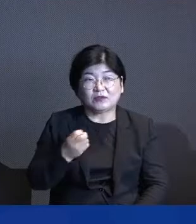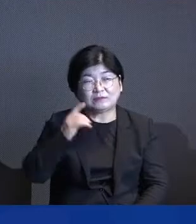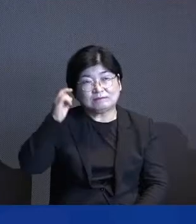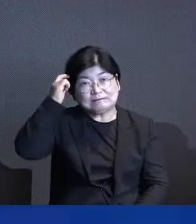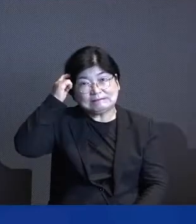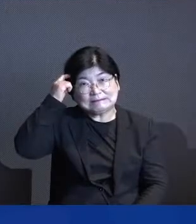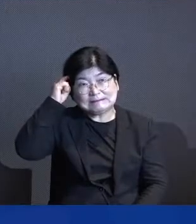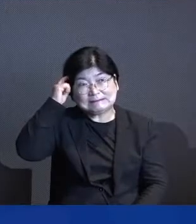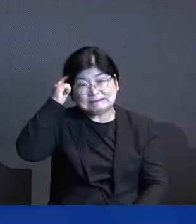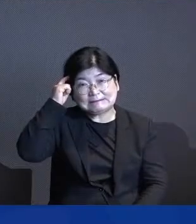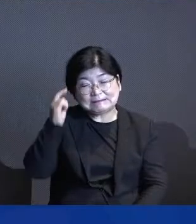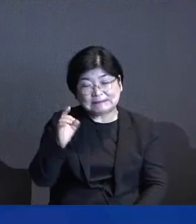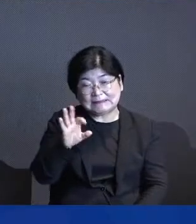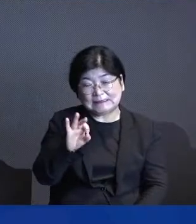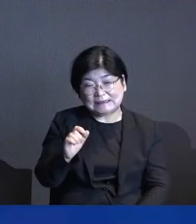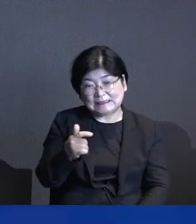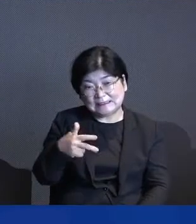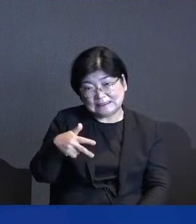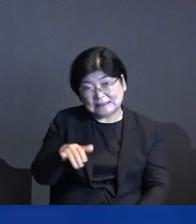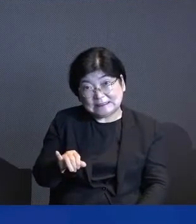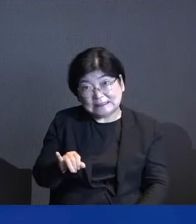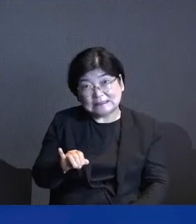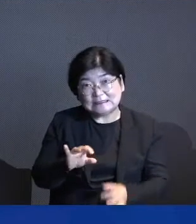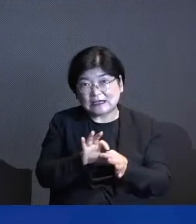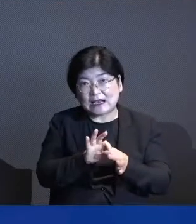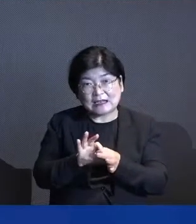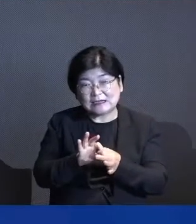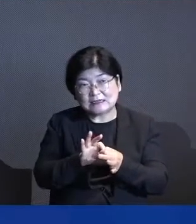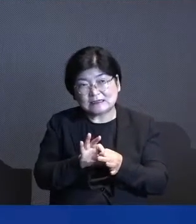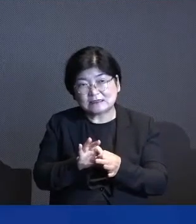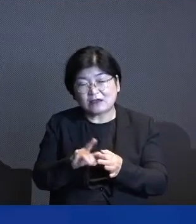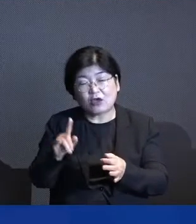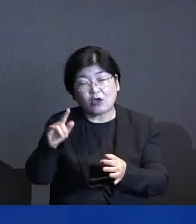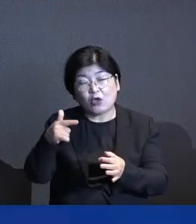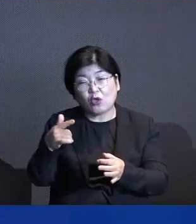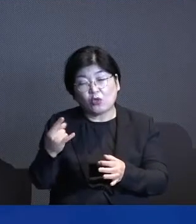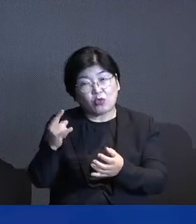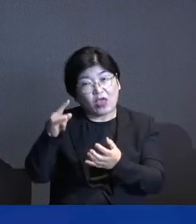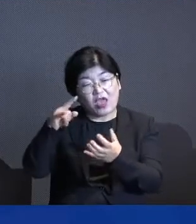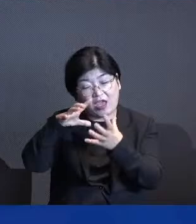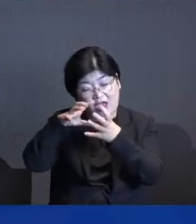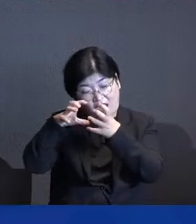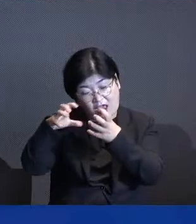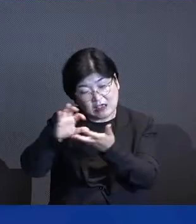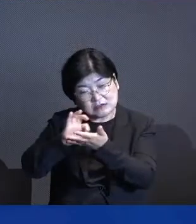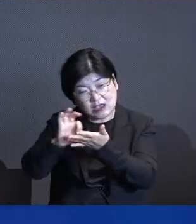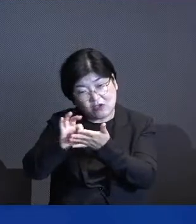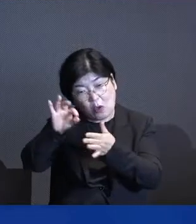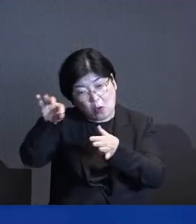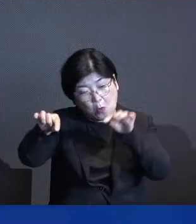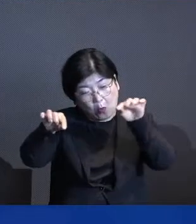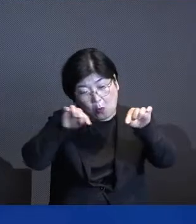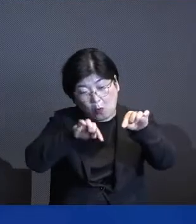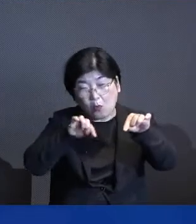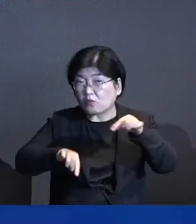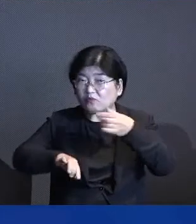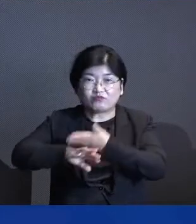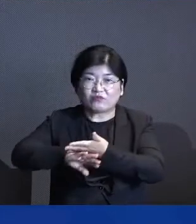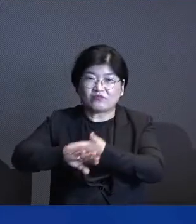part, whereas the older adults tend to use more of a thinking